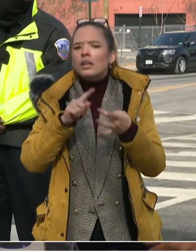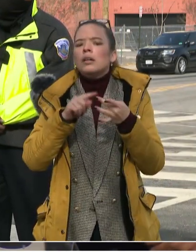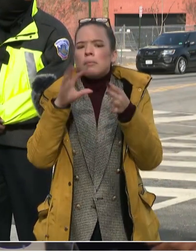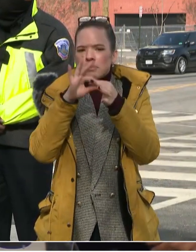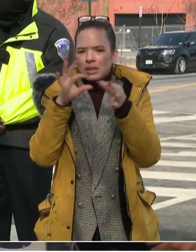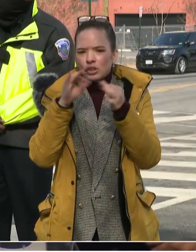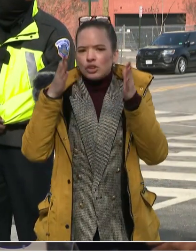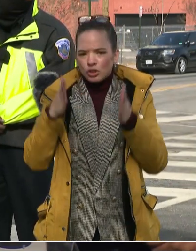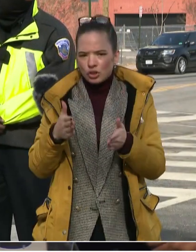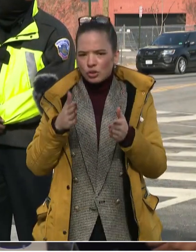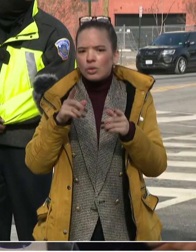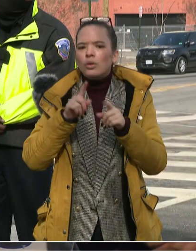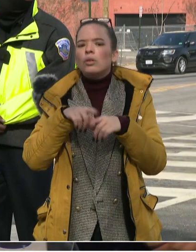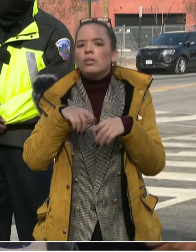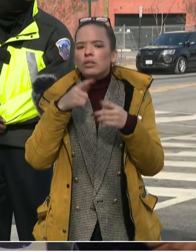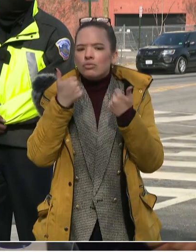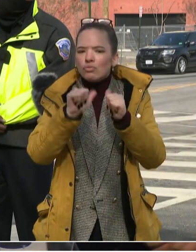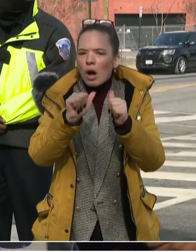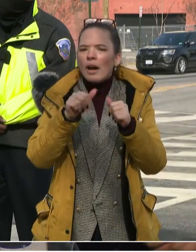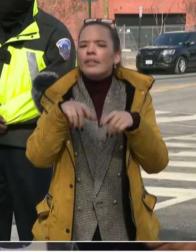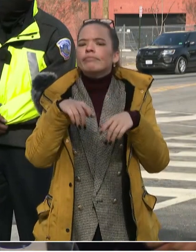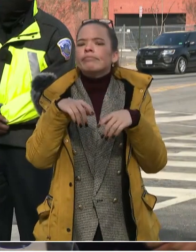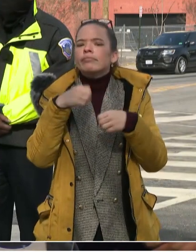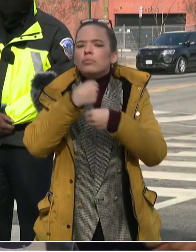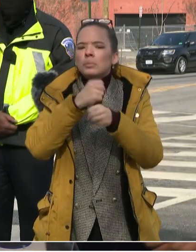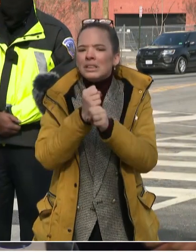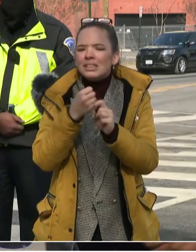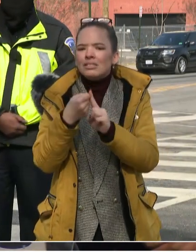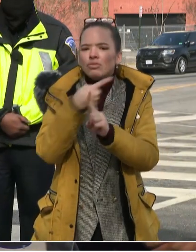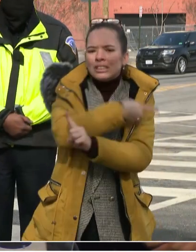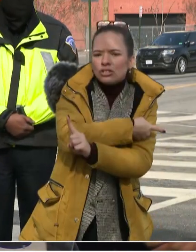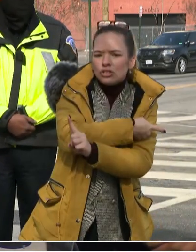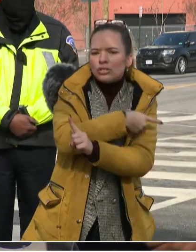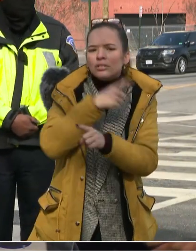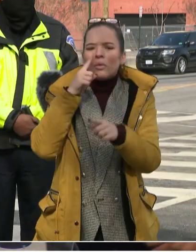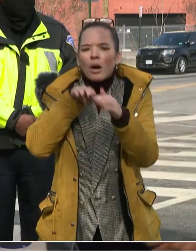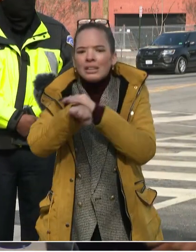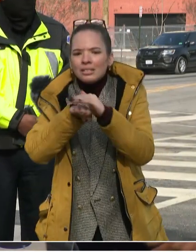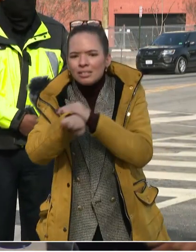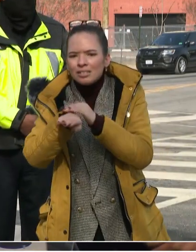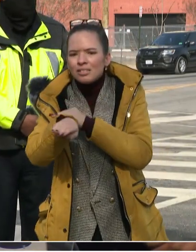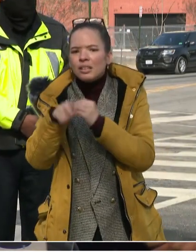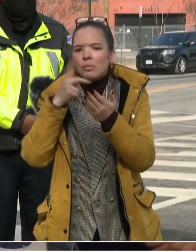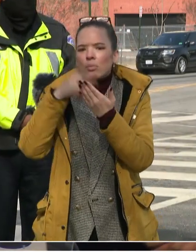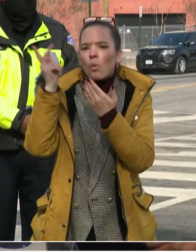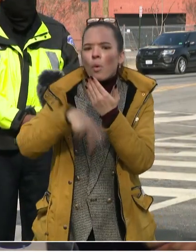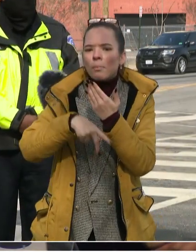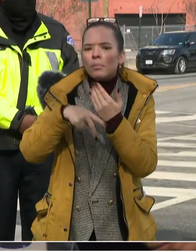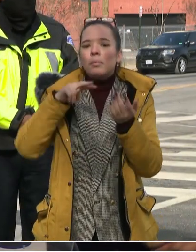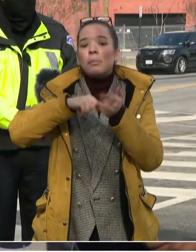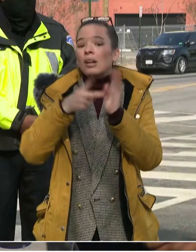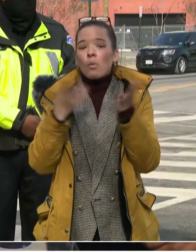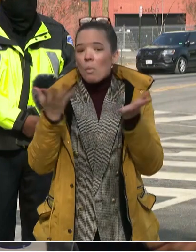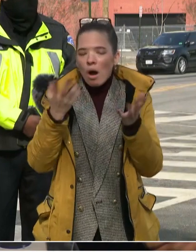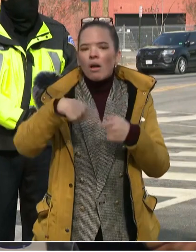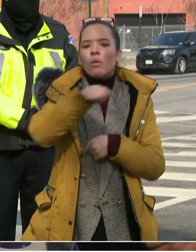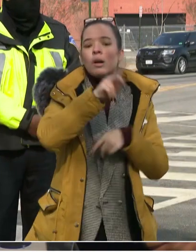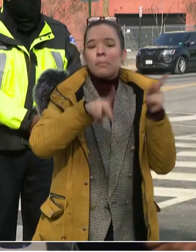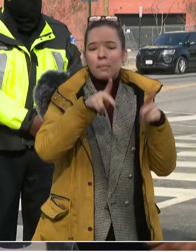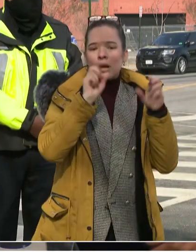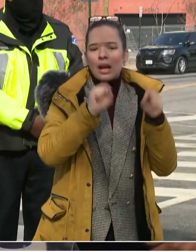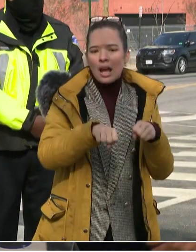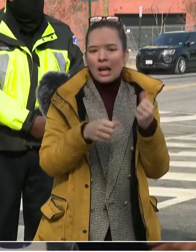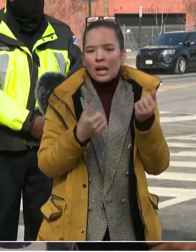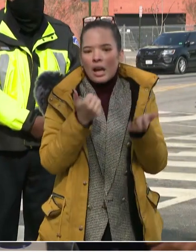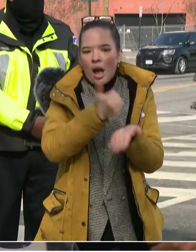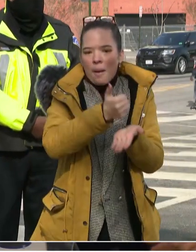We're combining diversion and reentry services, which offer first-time and recurring non-adjudicated youth offenders assistance, along